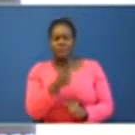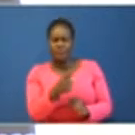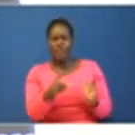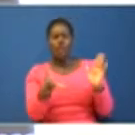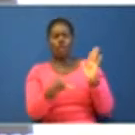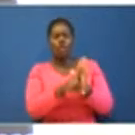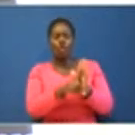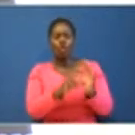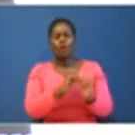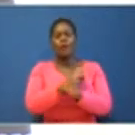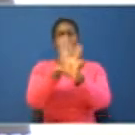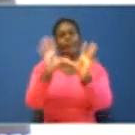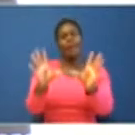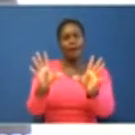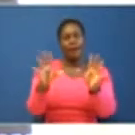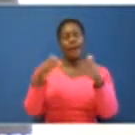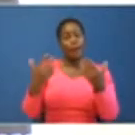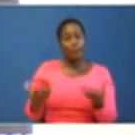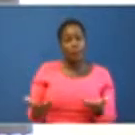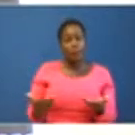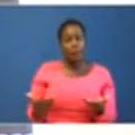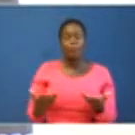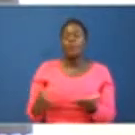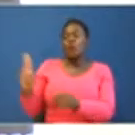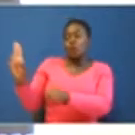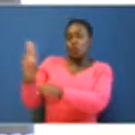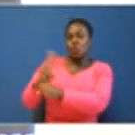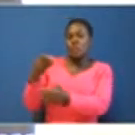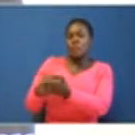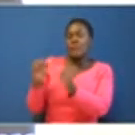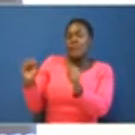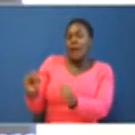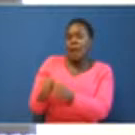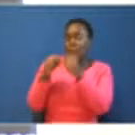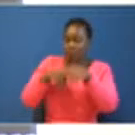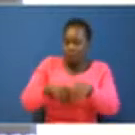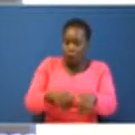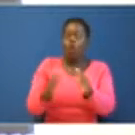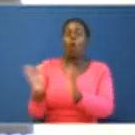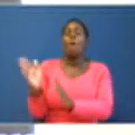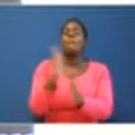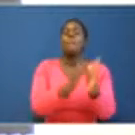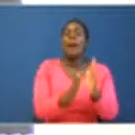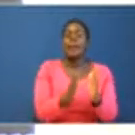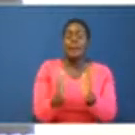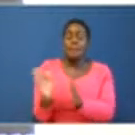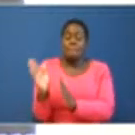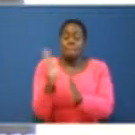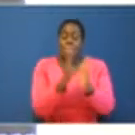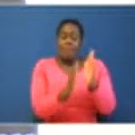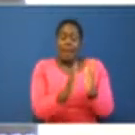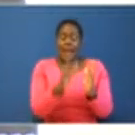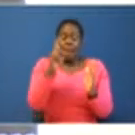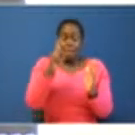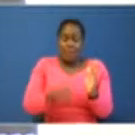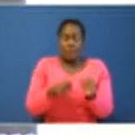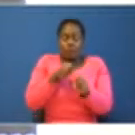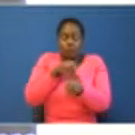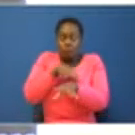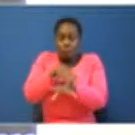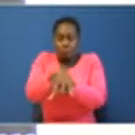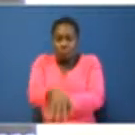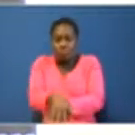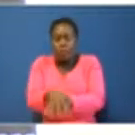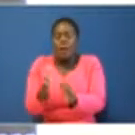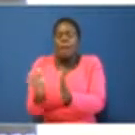the law is clear that uh expenditure happen according to a plan and planning has to be integrated